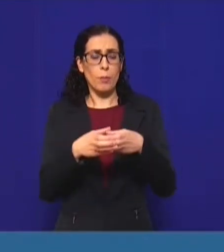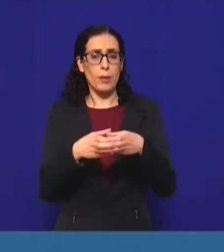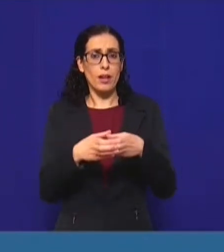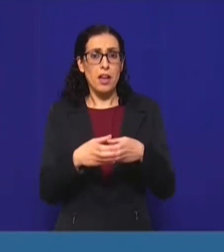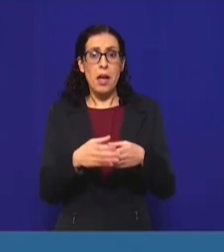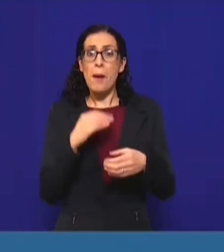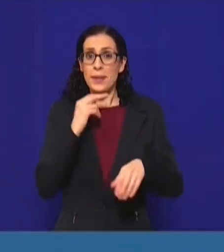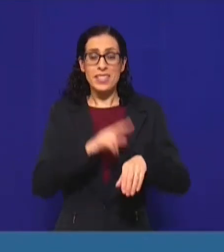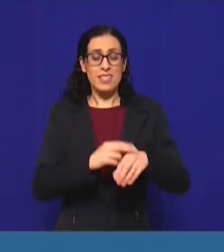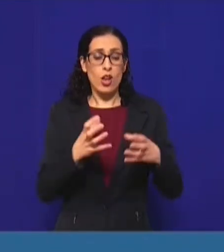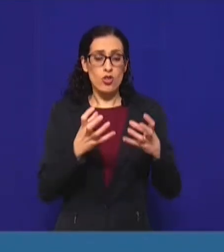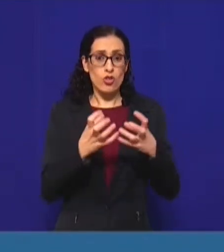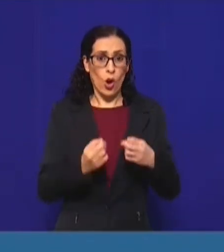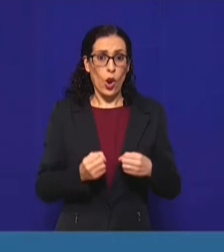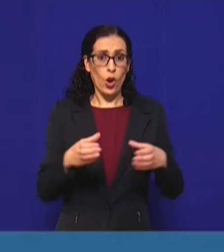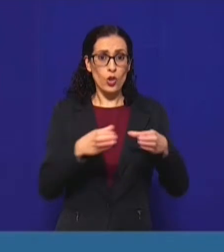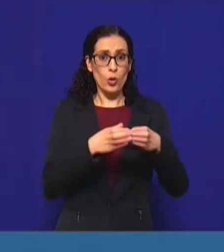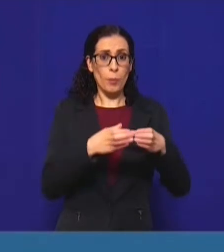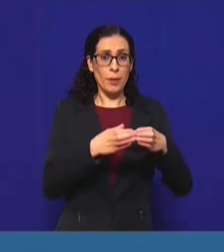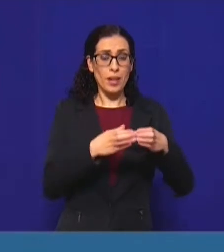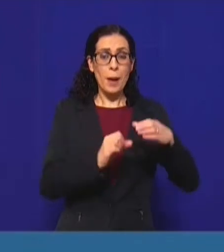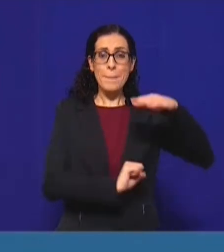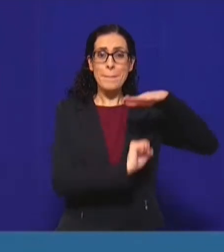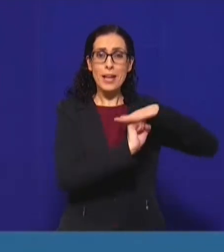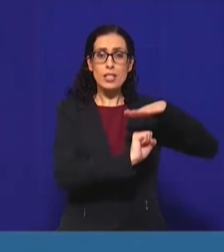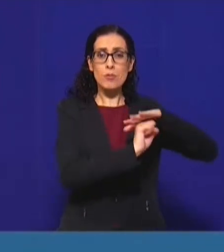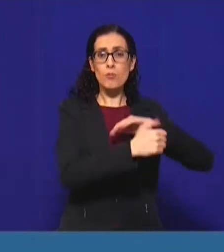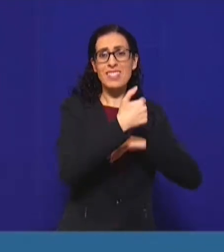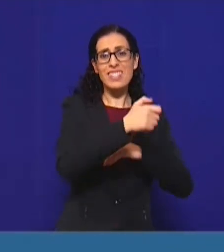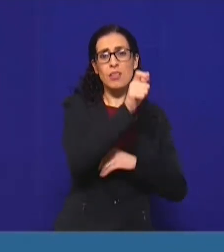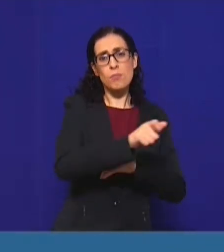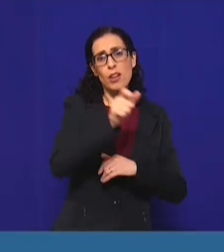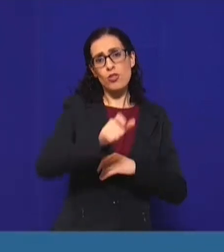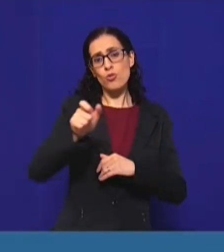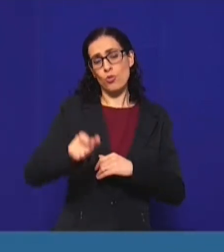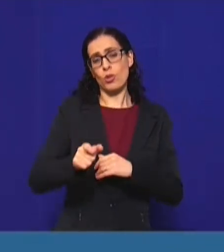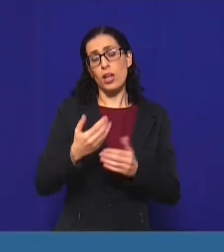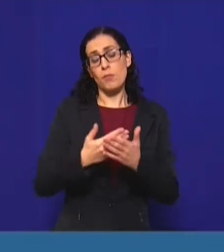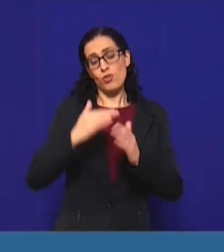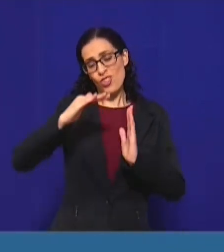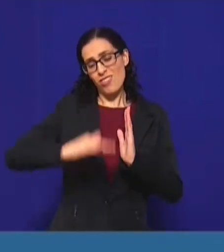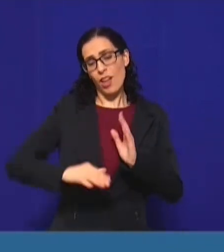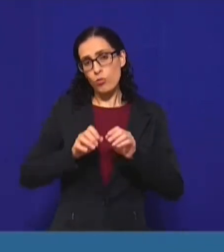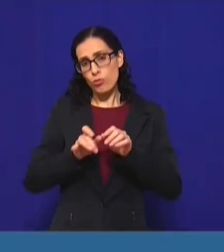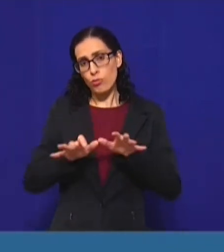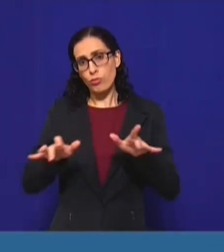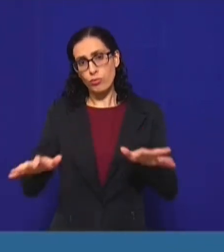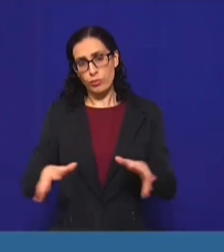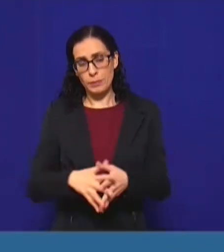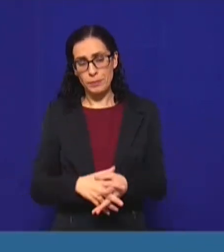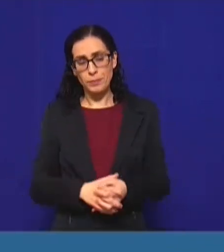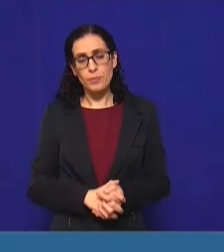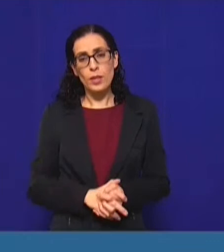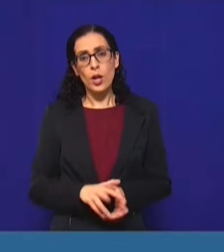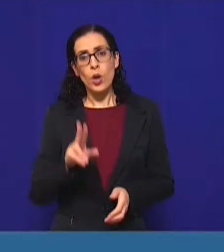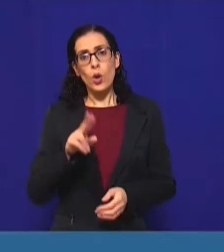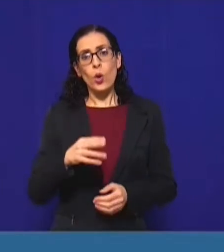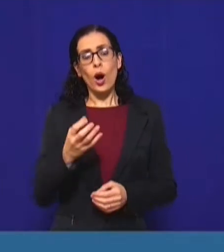jkunu qegħdin close ma' xulxin. Ħalli bekk aħna nillimitaw inti l-spread ta' dan il-virus u hemmhekk għandek